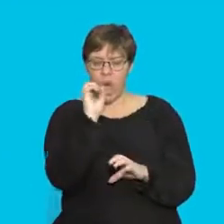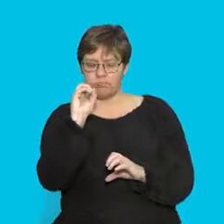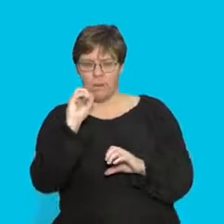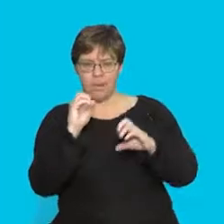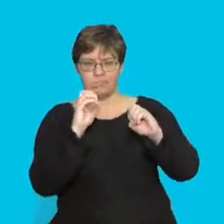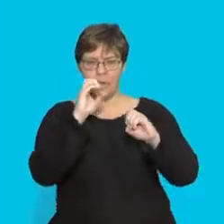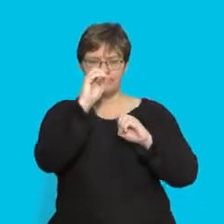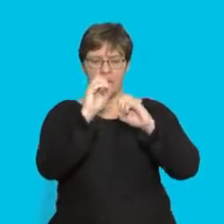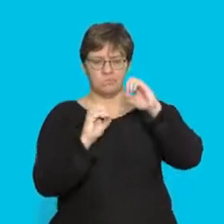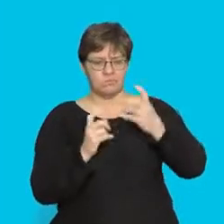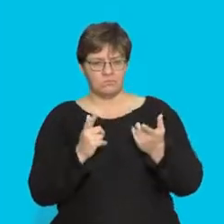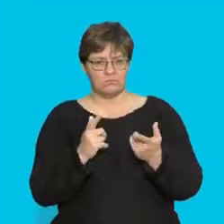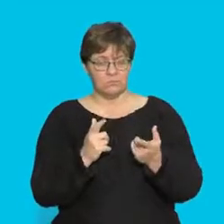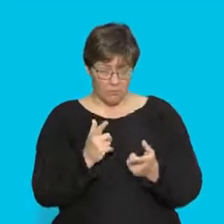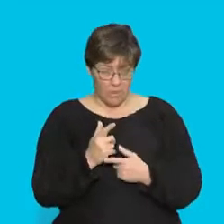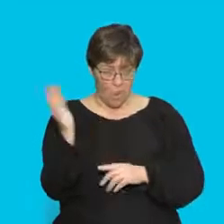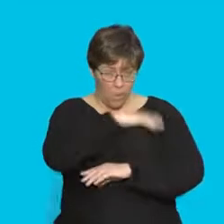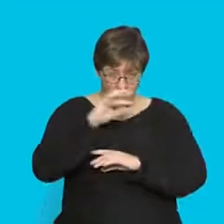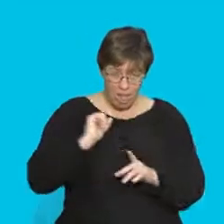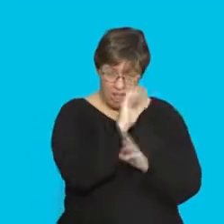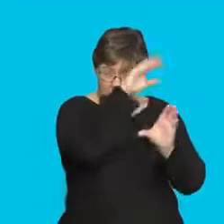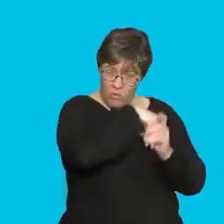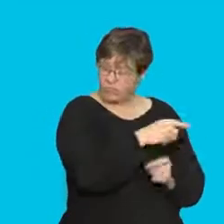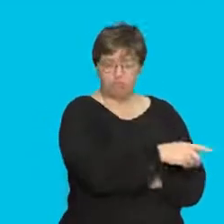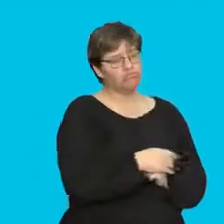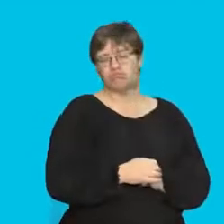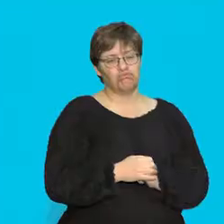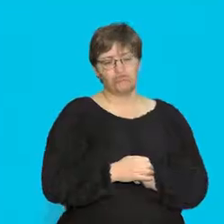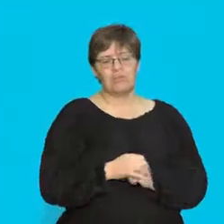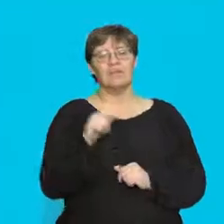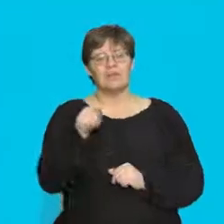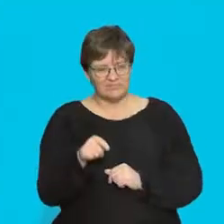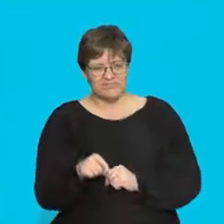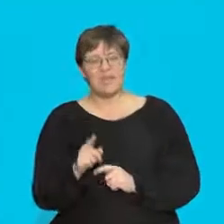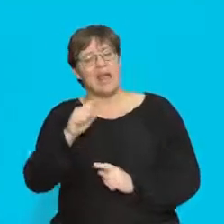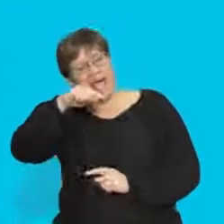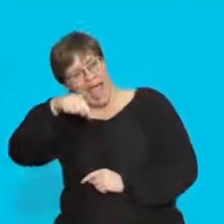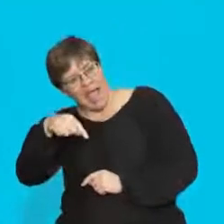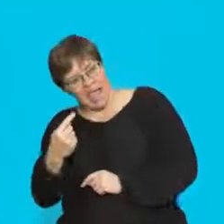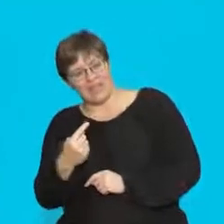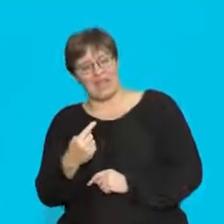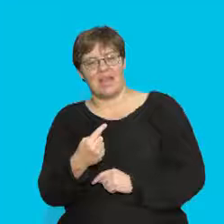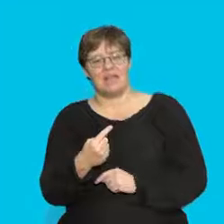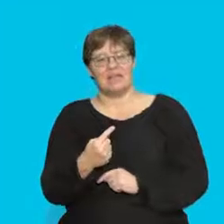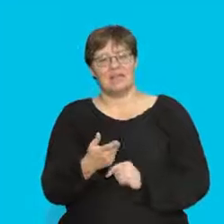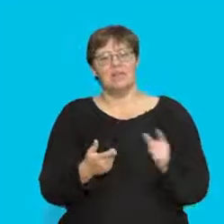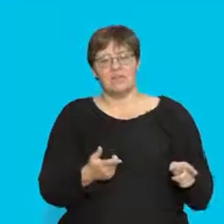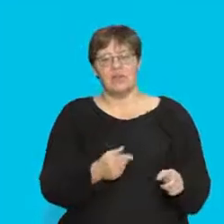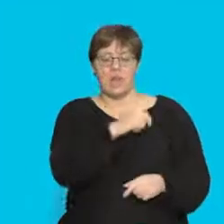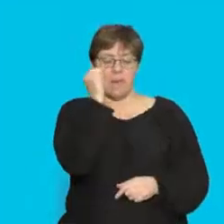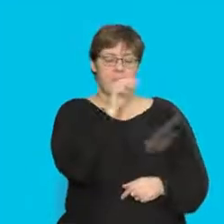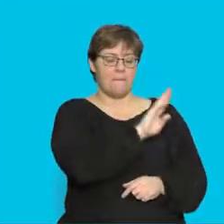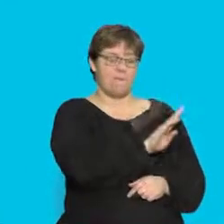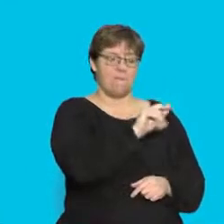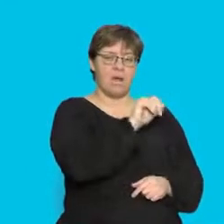Now, those bumps are not part of the whale. Those little bumps are, in fact, another